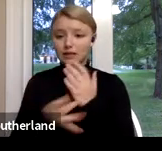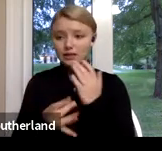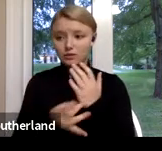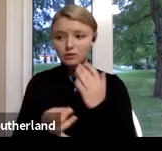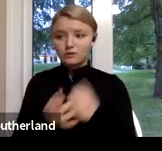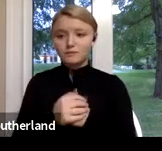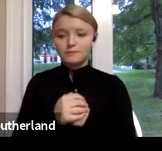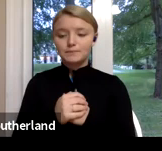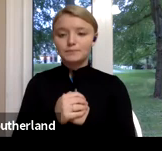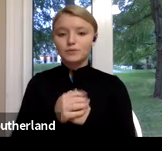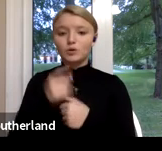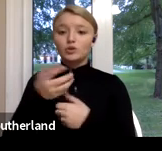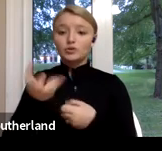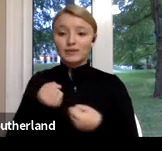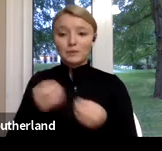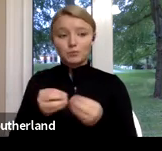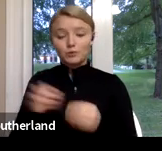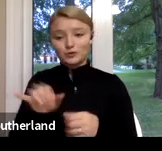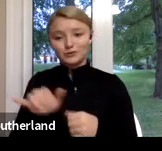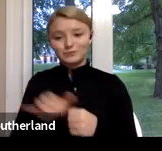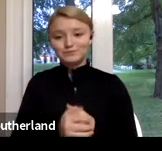you get more of it too.